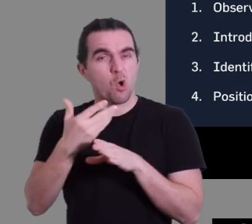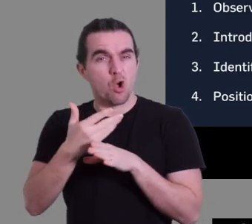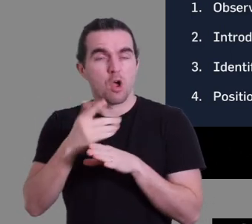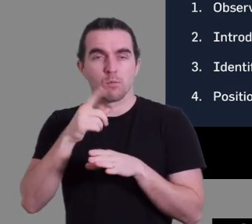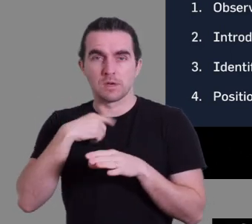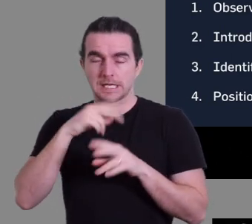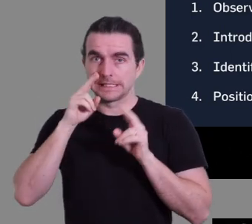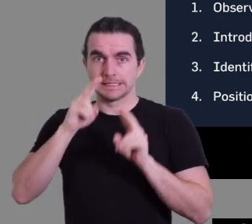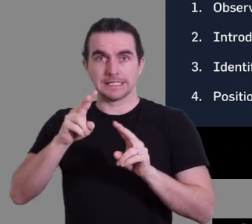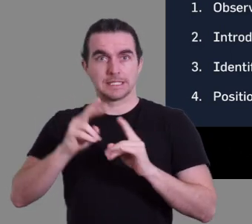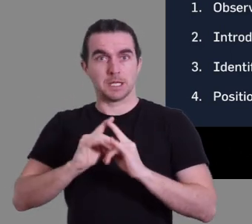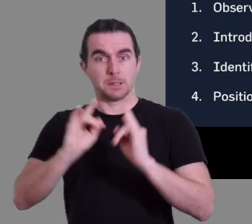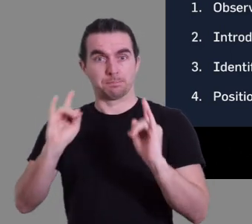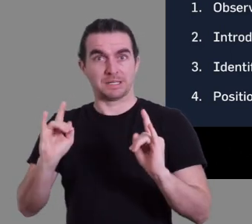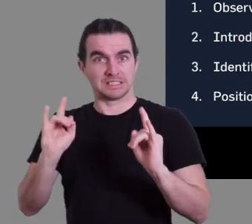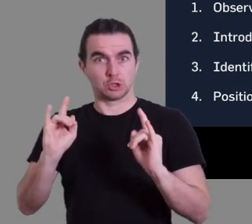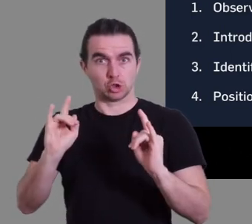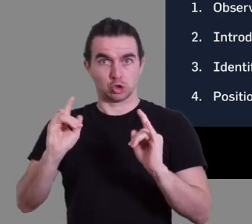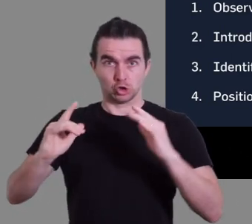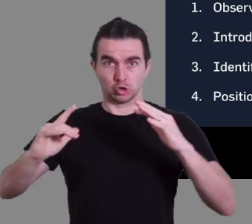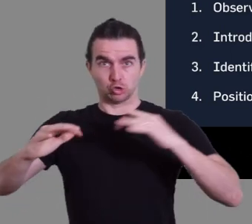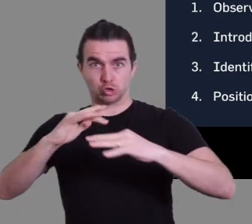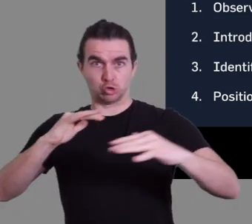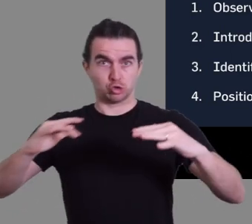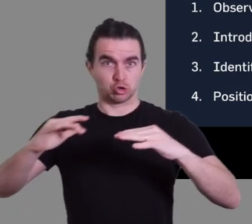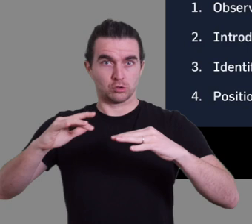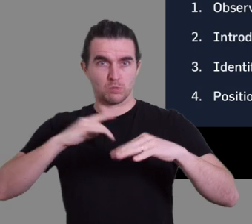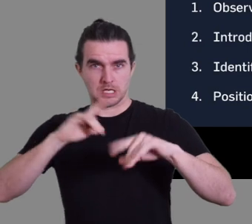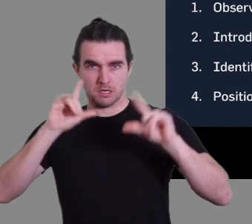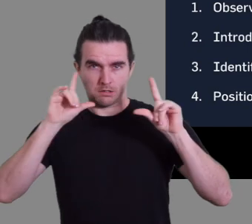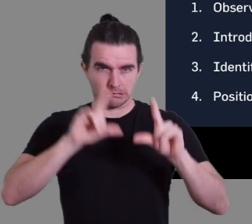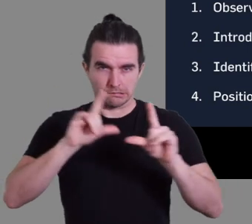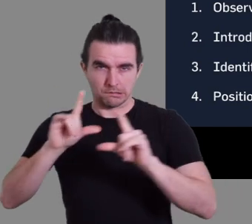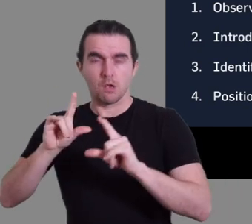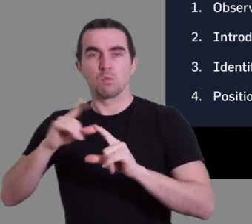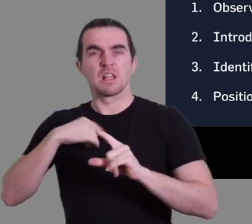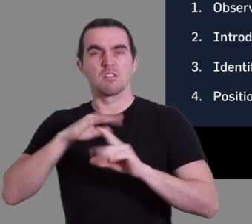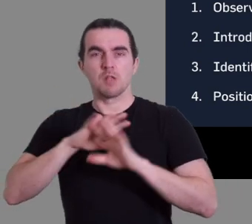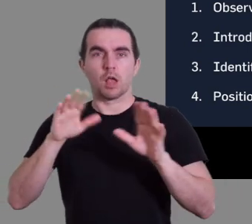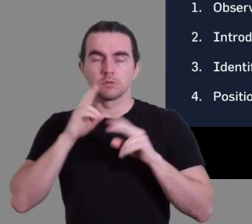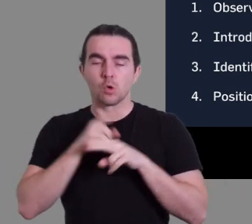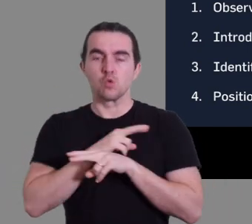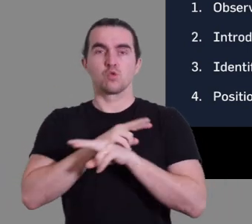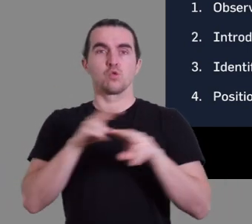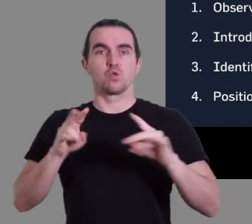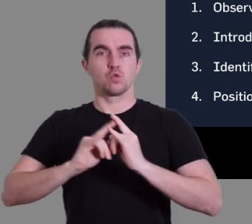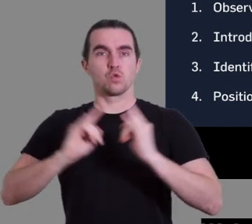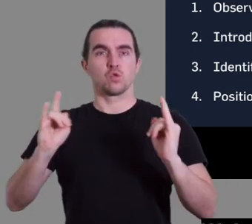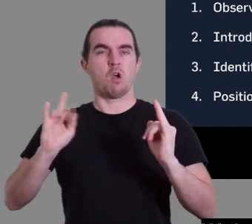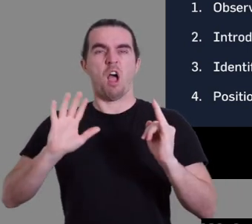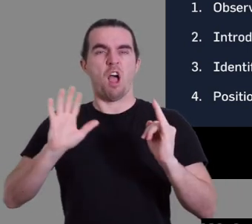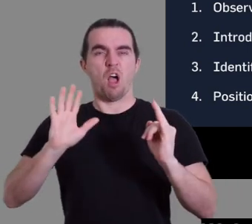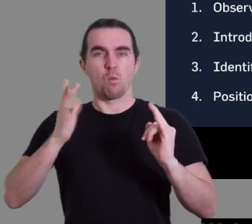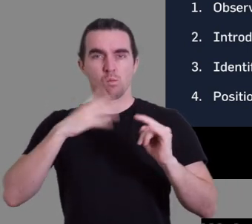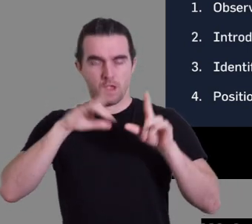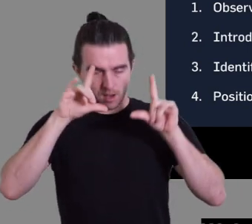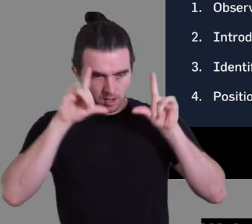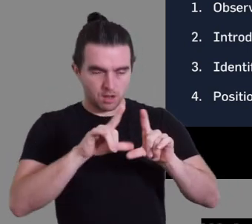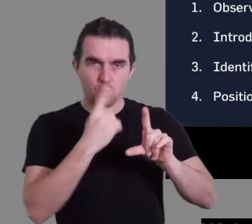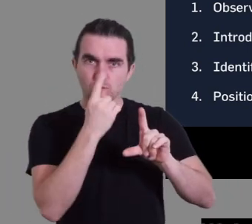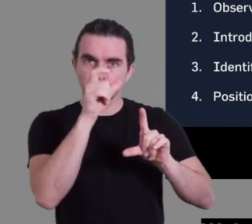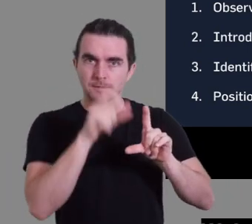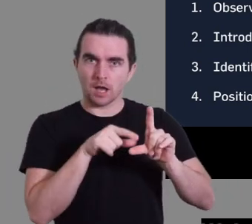at the whole pitch, the whole picture, but now we're going to take it and sort of, instead of looking through the telescope at a panoramic view, we're going to zoom